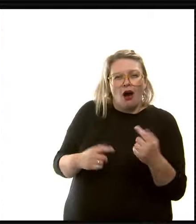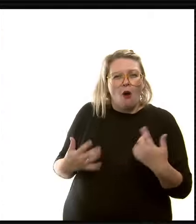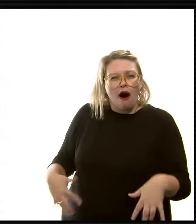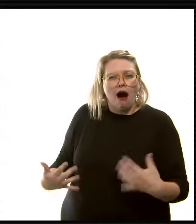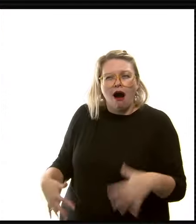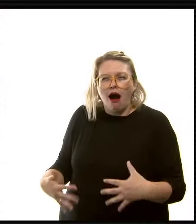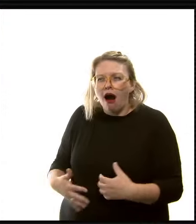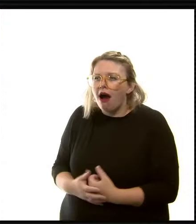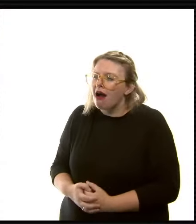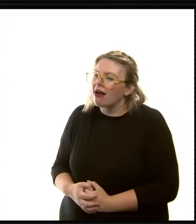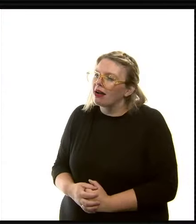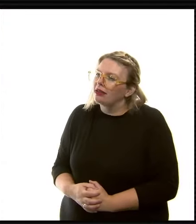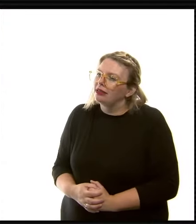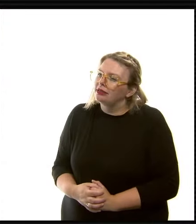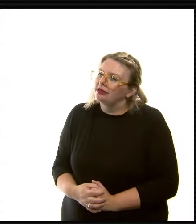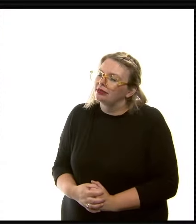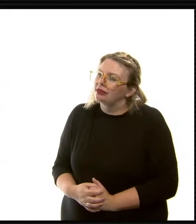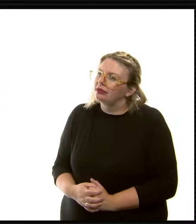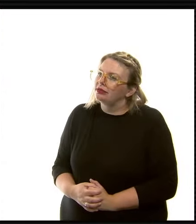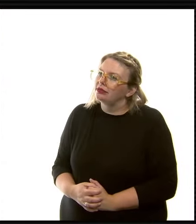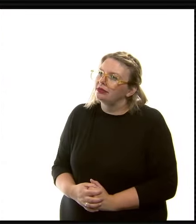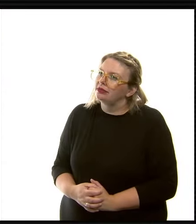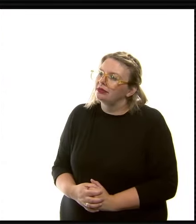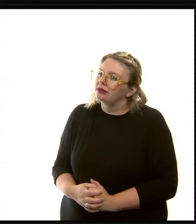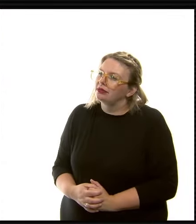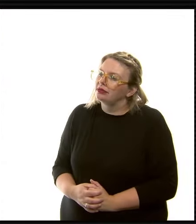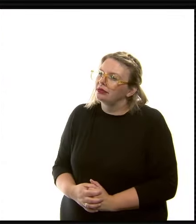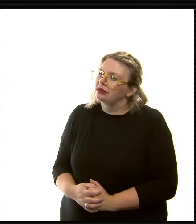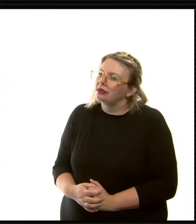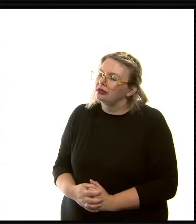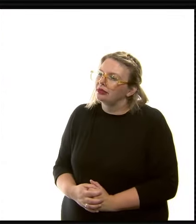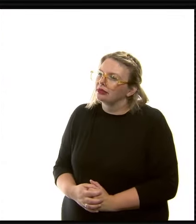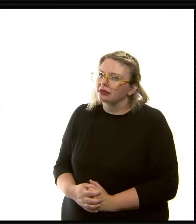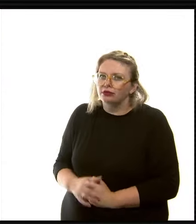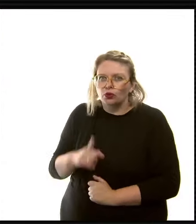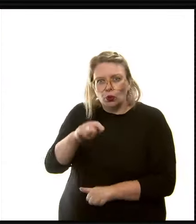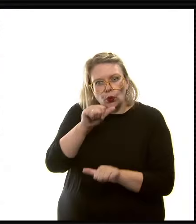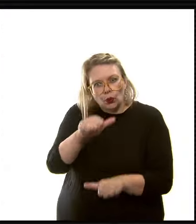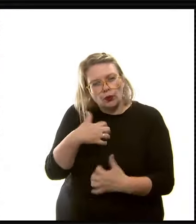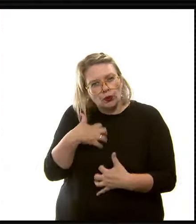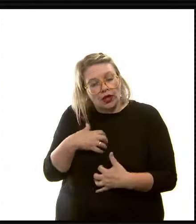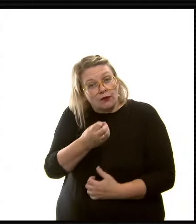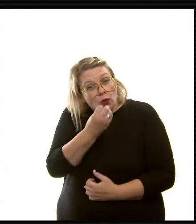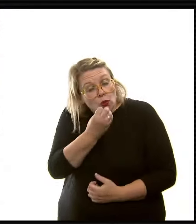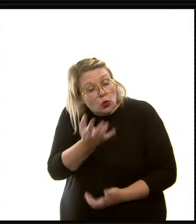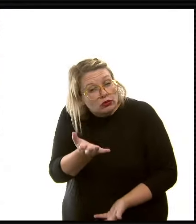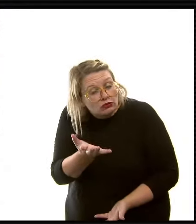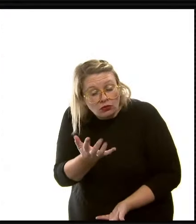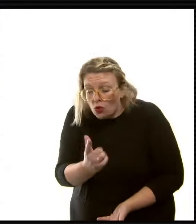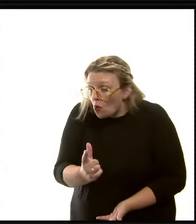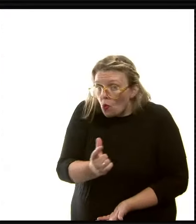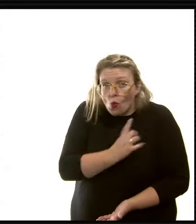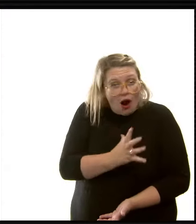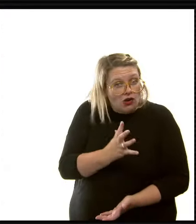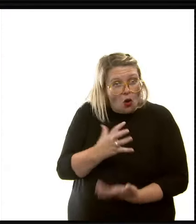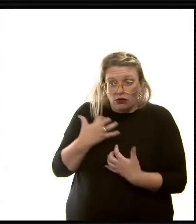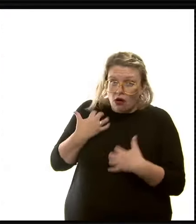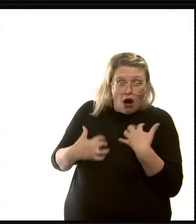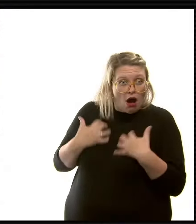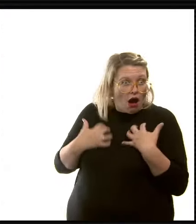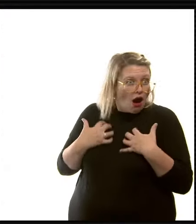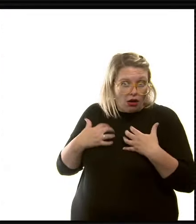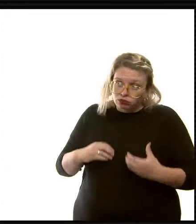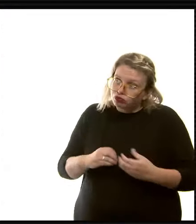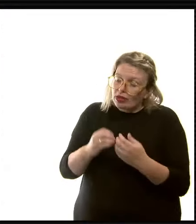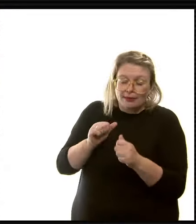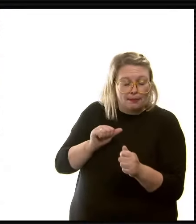they want to put out into the world. Are you a foodie? Are you interested in food? Then put all your effort into making the